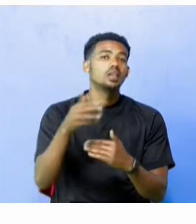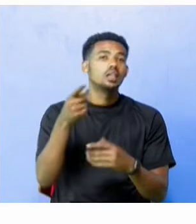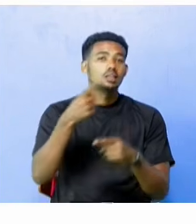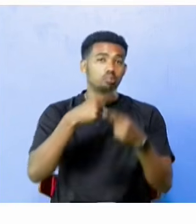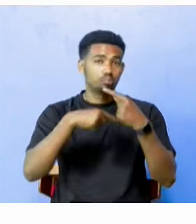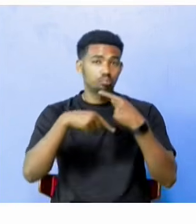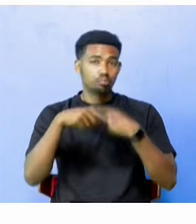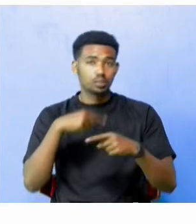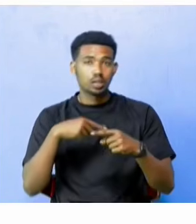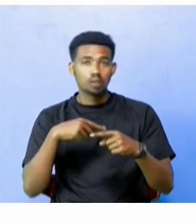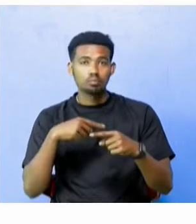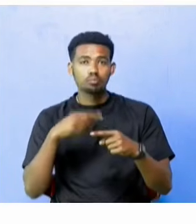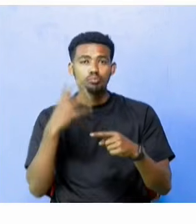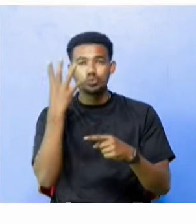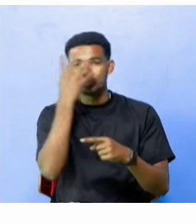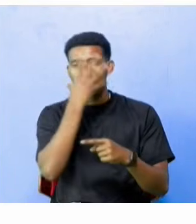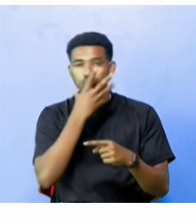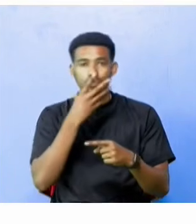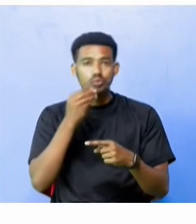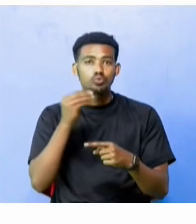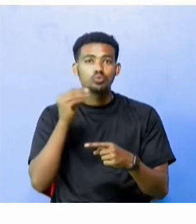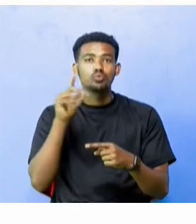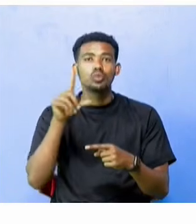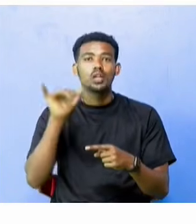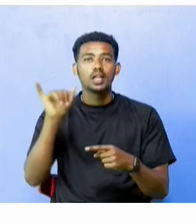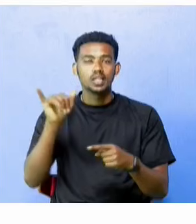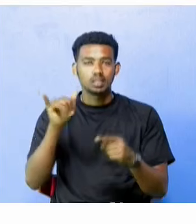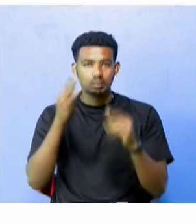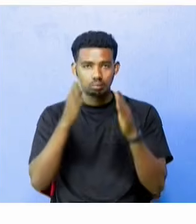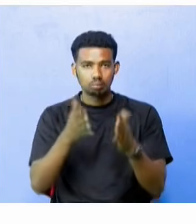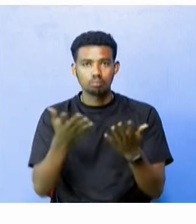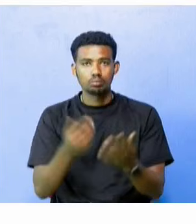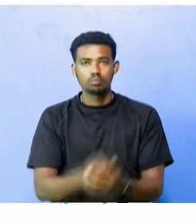what? Beautifully.